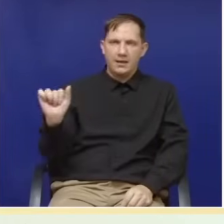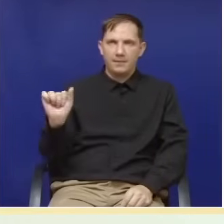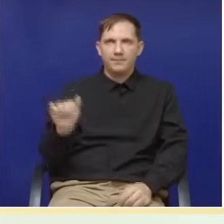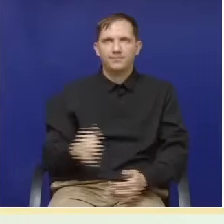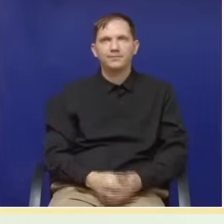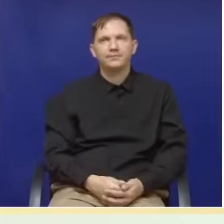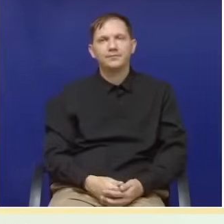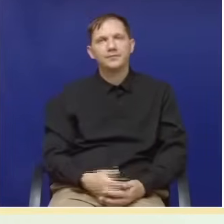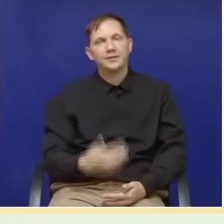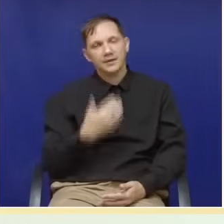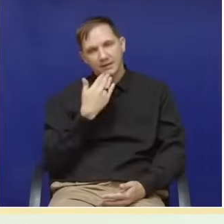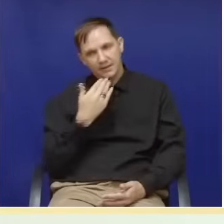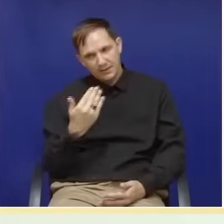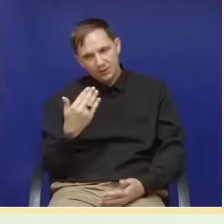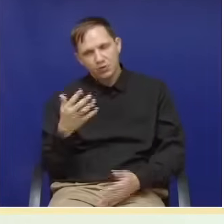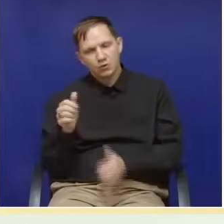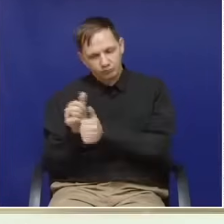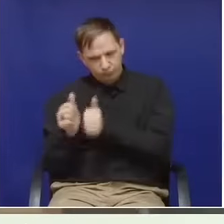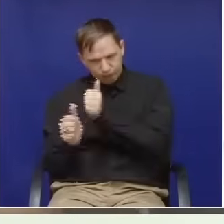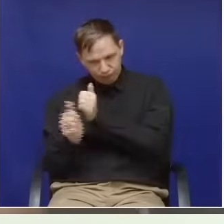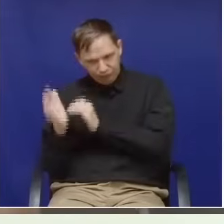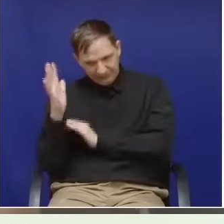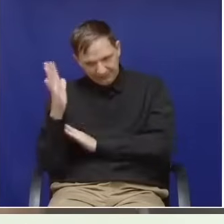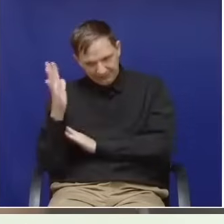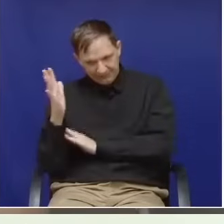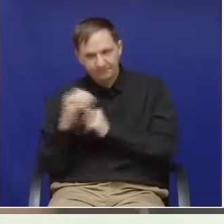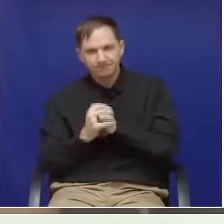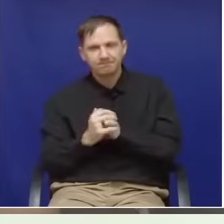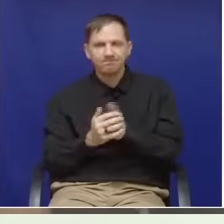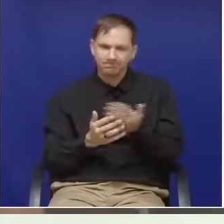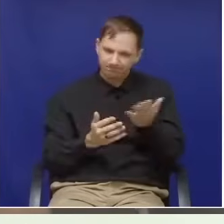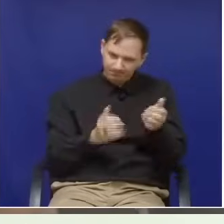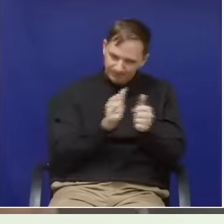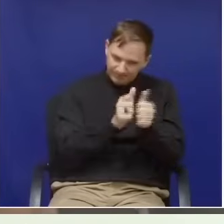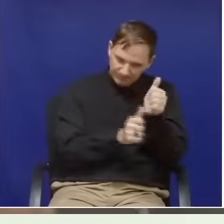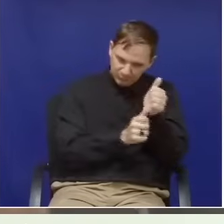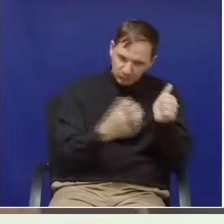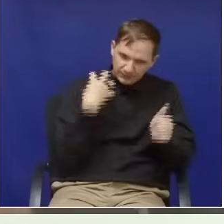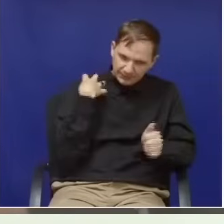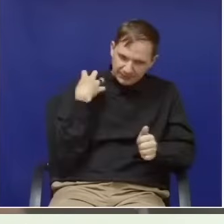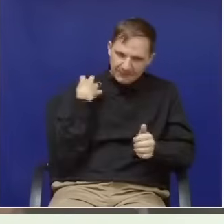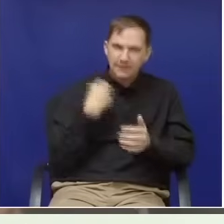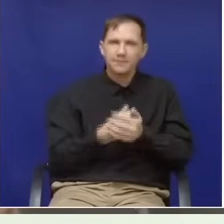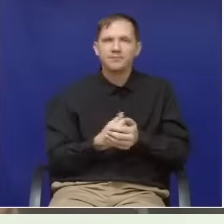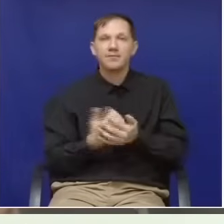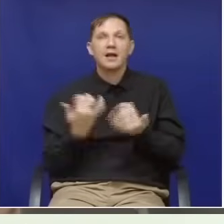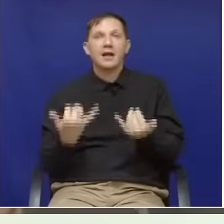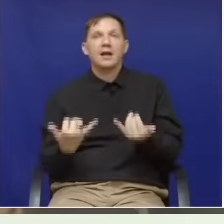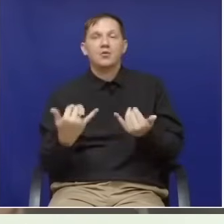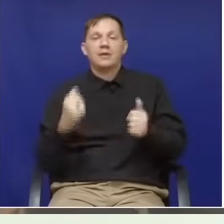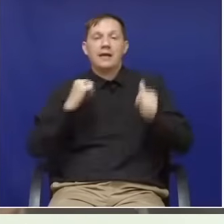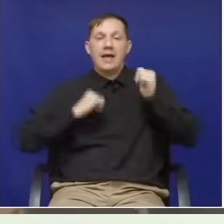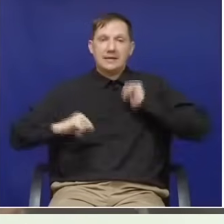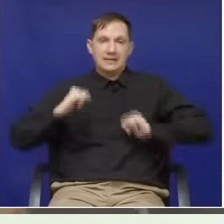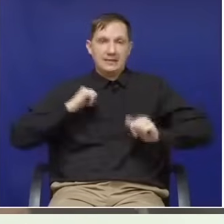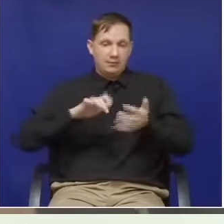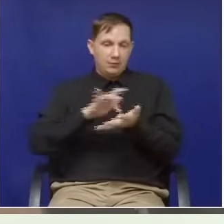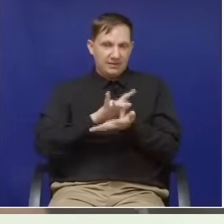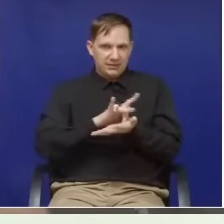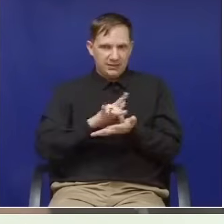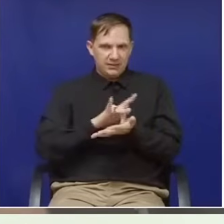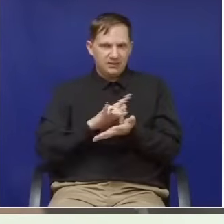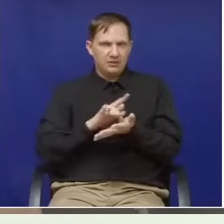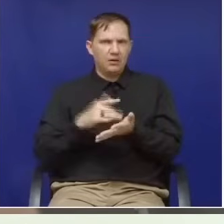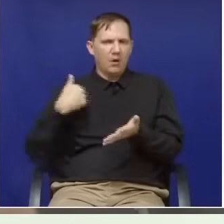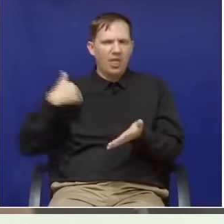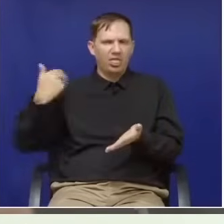Thank you very much, Deputy Speaker. Deputy Minister, given that the current acting appointments arise from